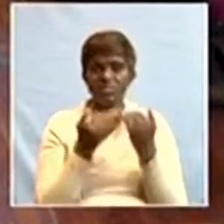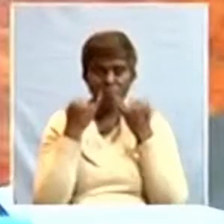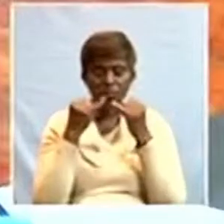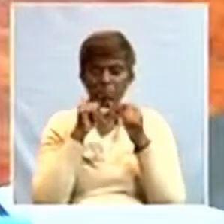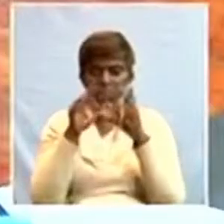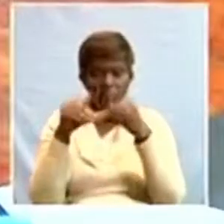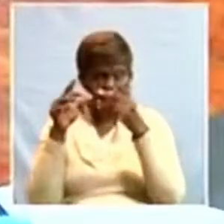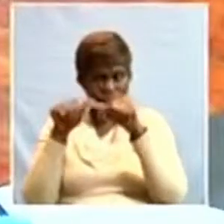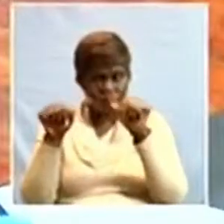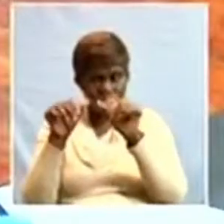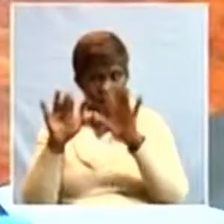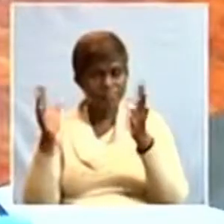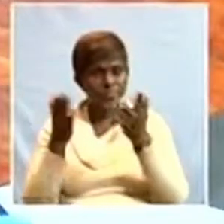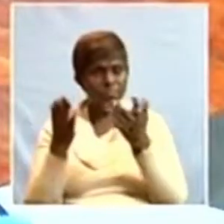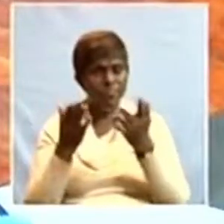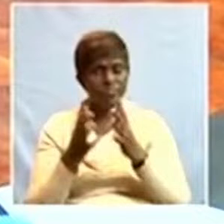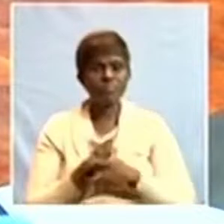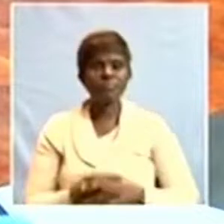not given to the auditors.